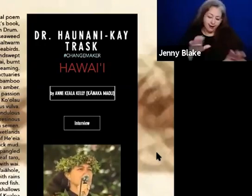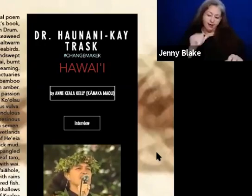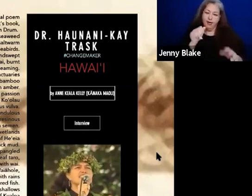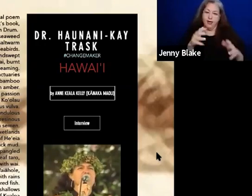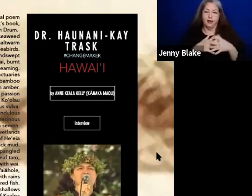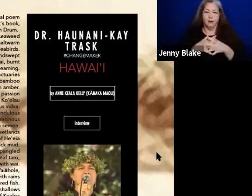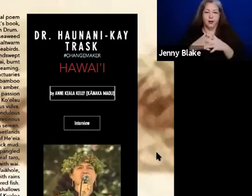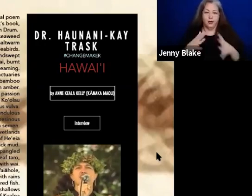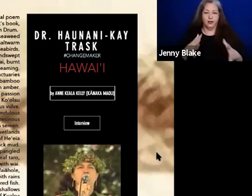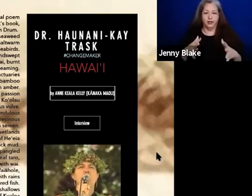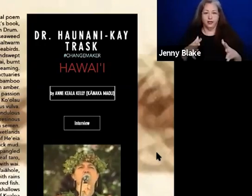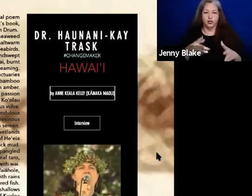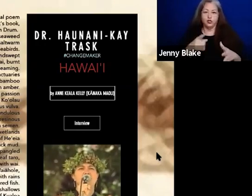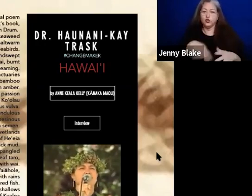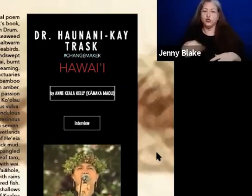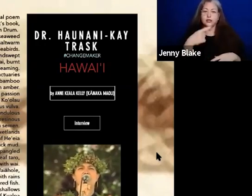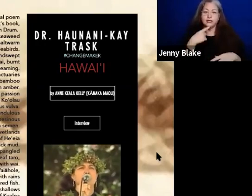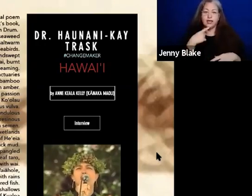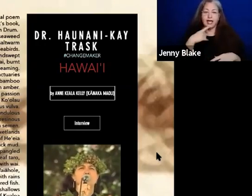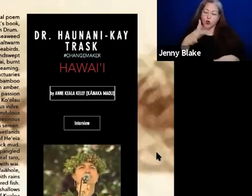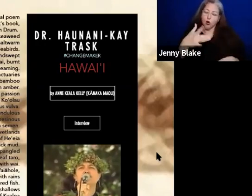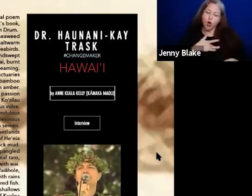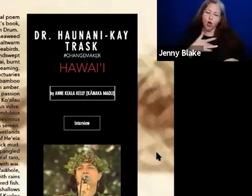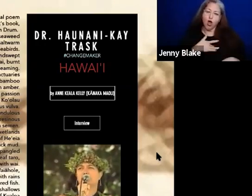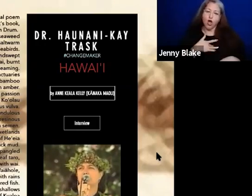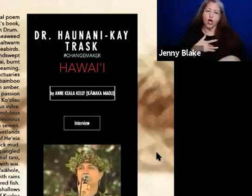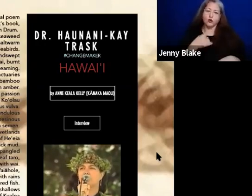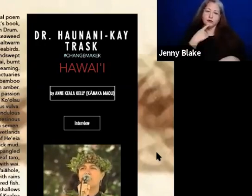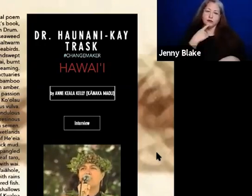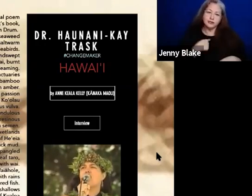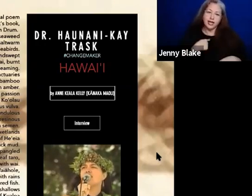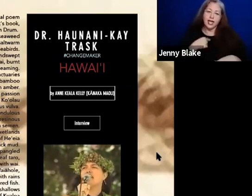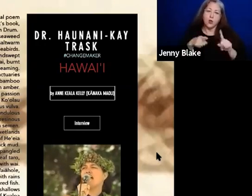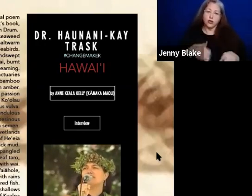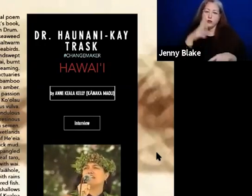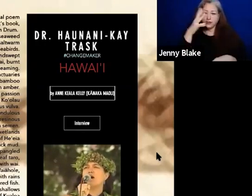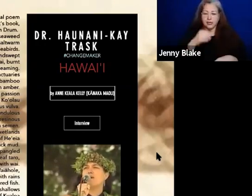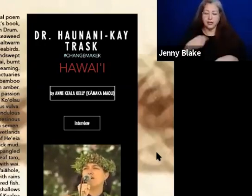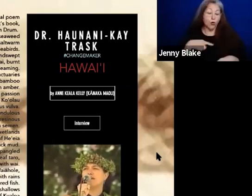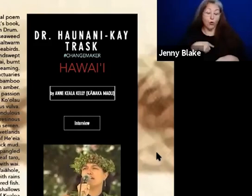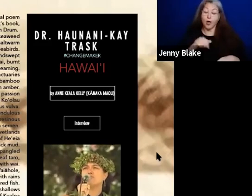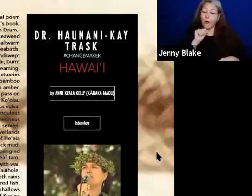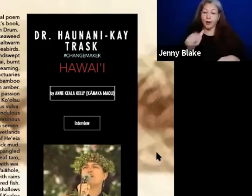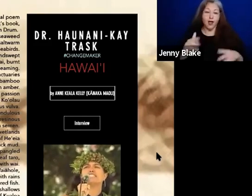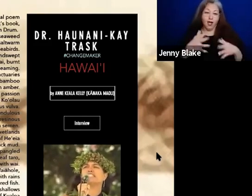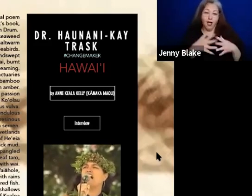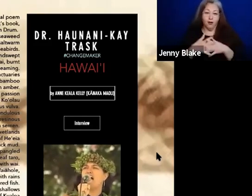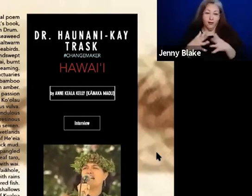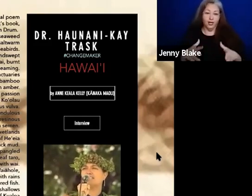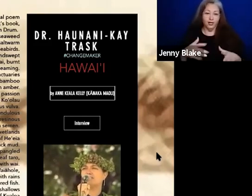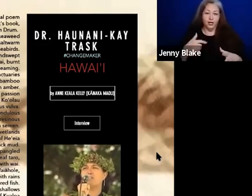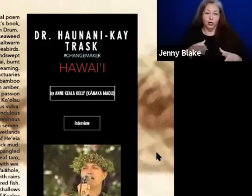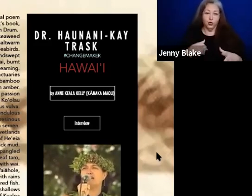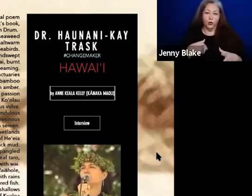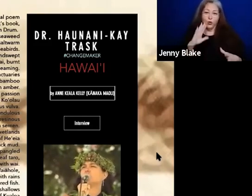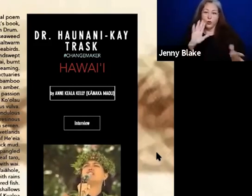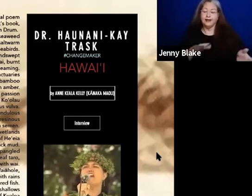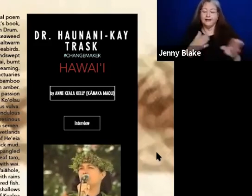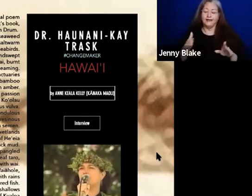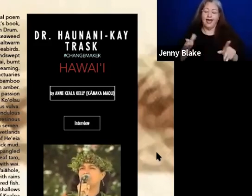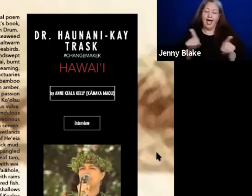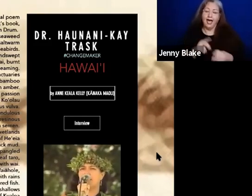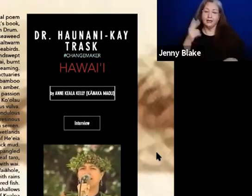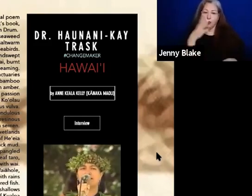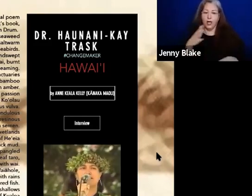American. Say it in your heart. Say it when you sleep. We are not American. We will die as Hawaiians. We